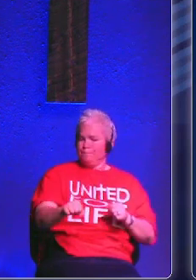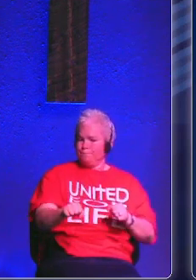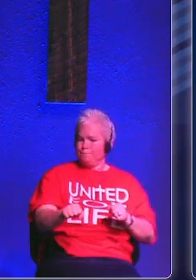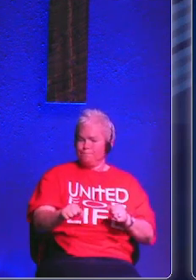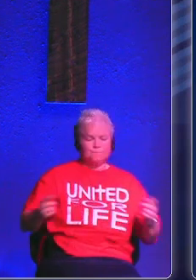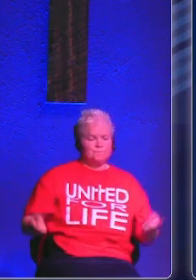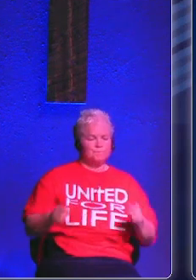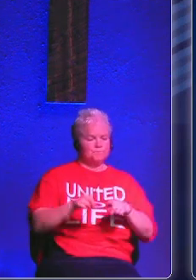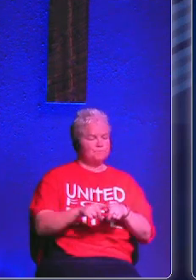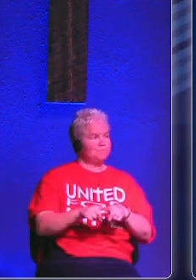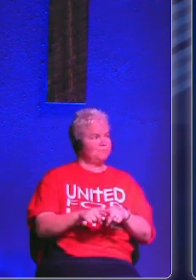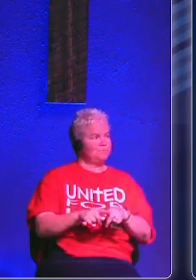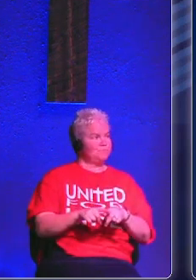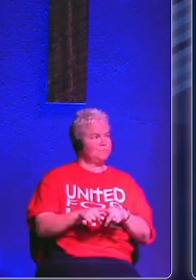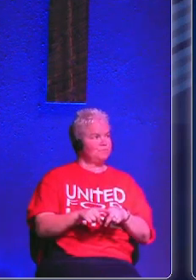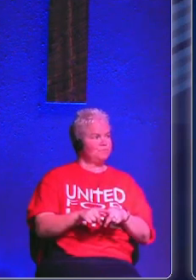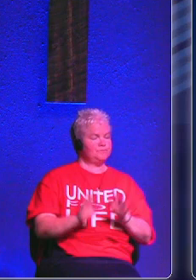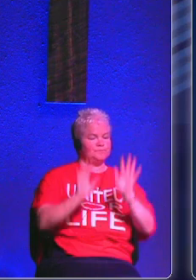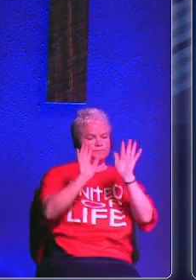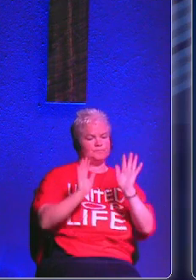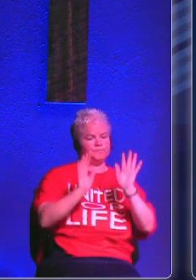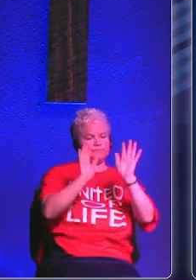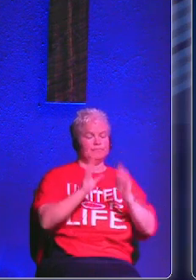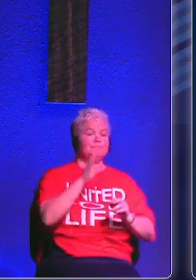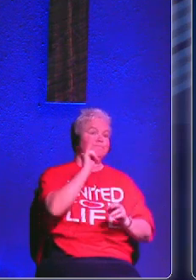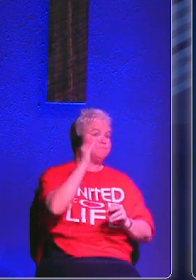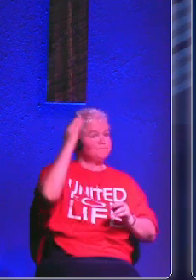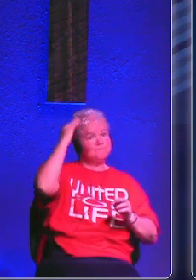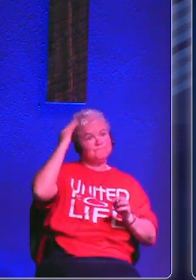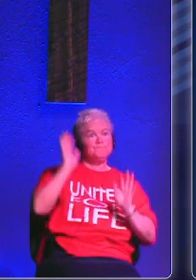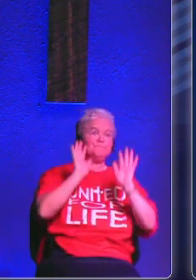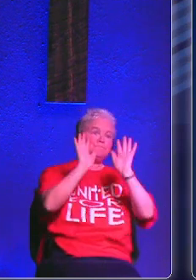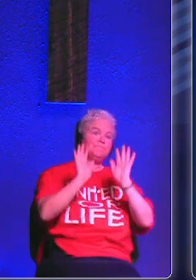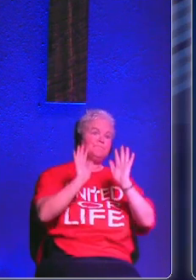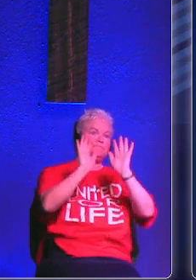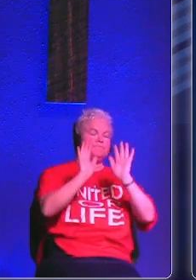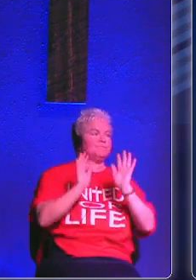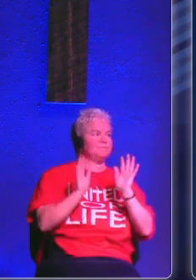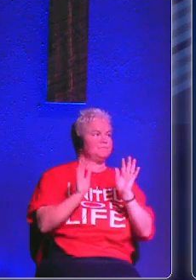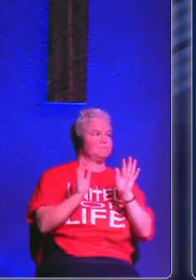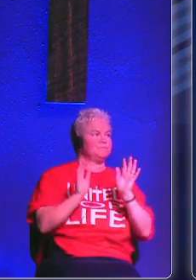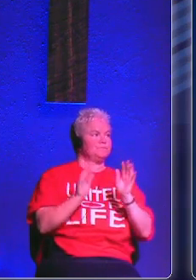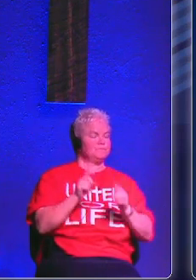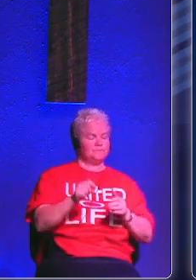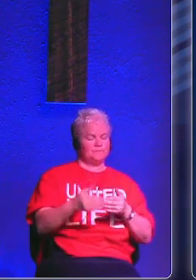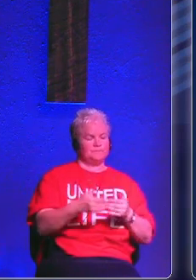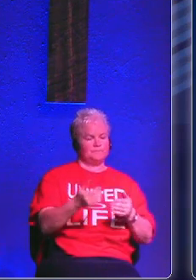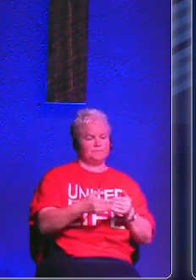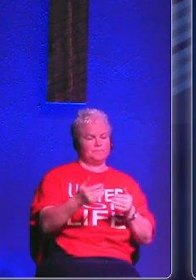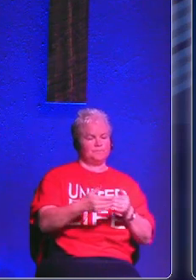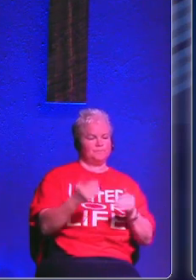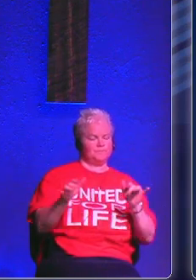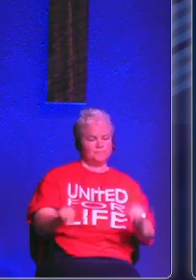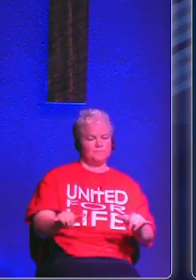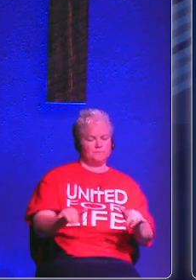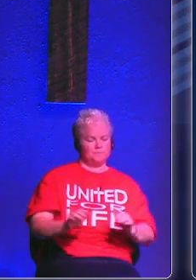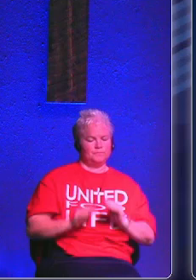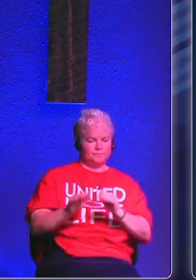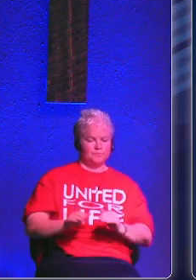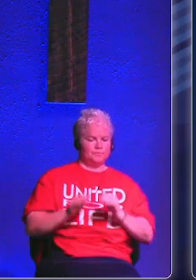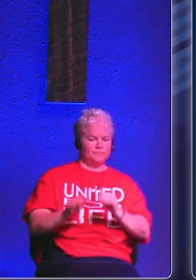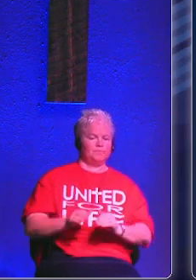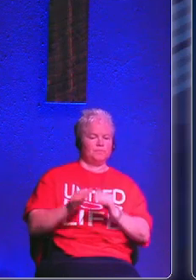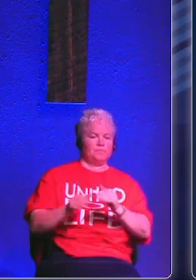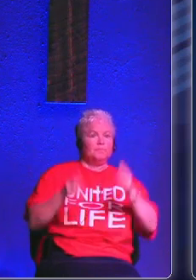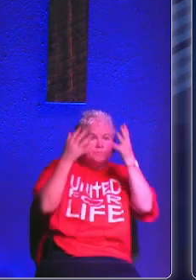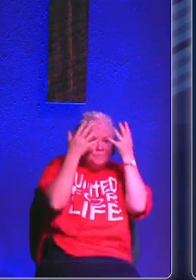happen. Yeah, but what might happen may be wonderful. I know it might be wonderful, but it's so much easier just to stay in my